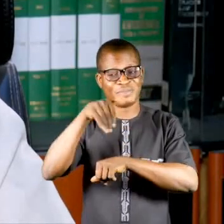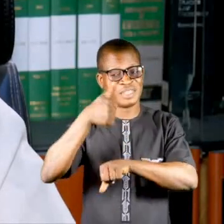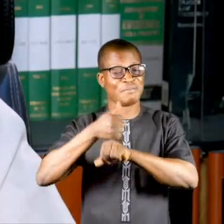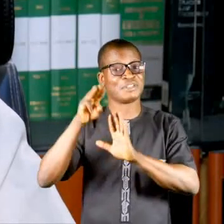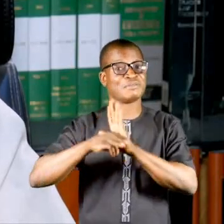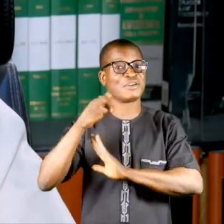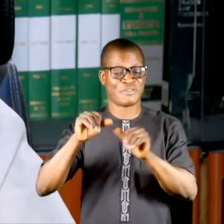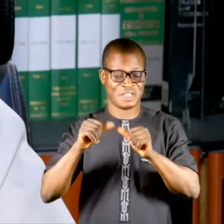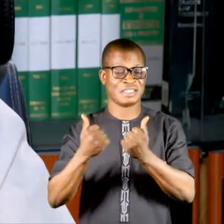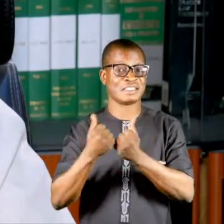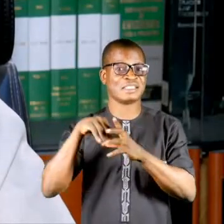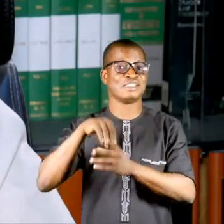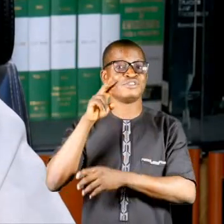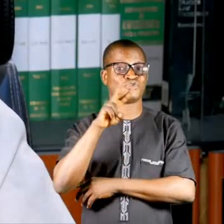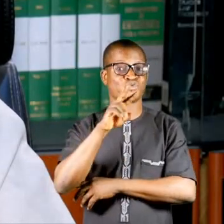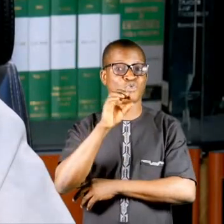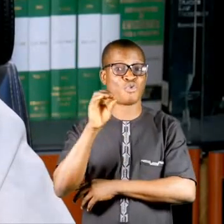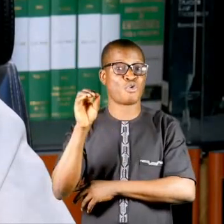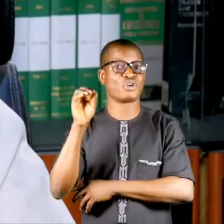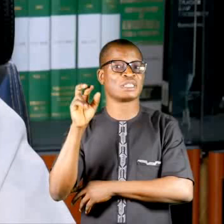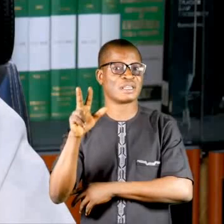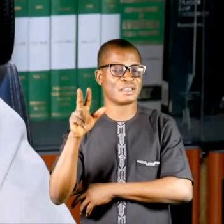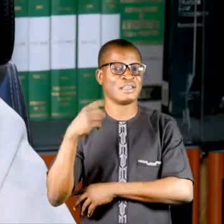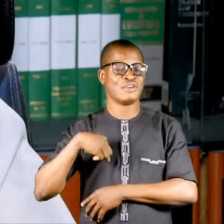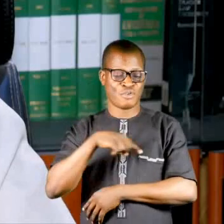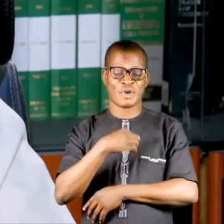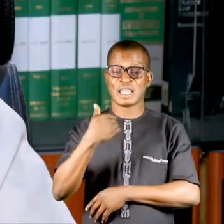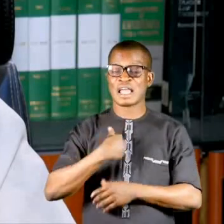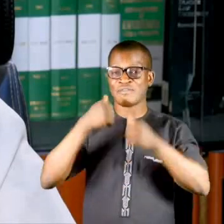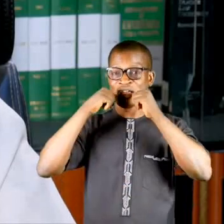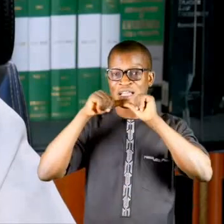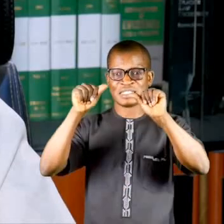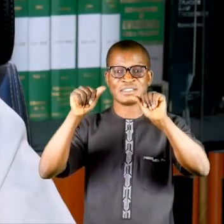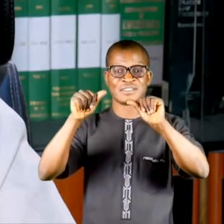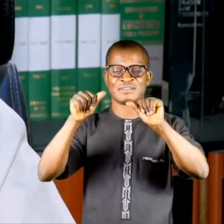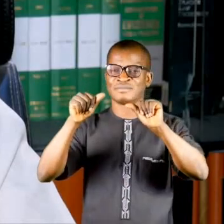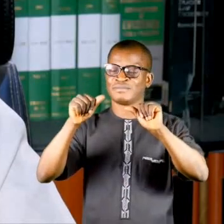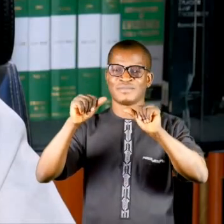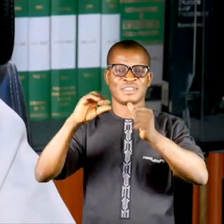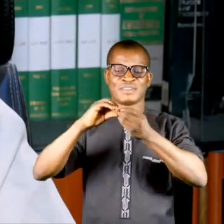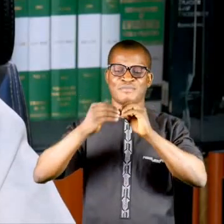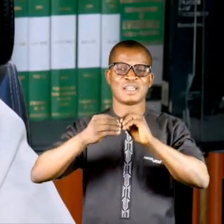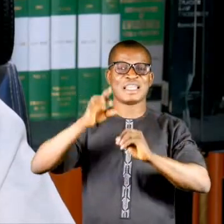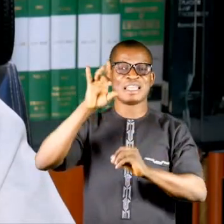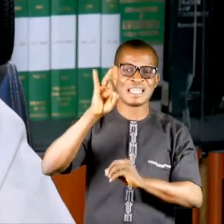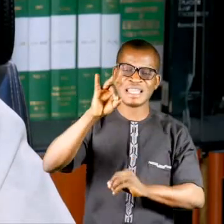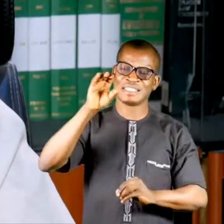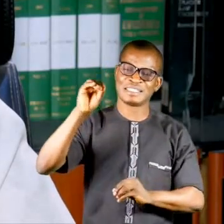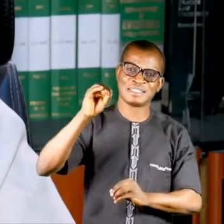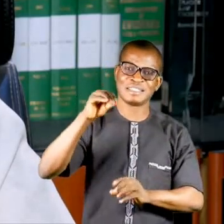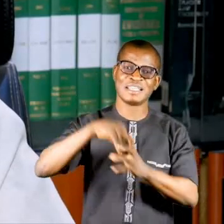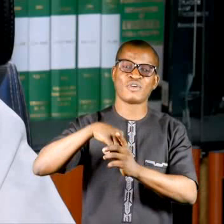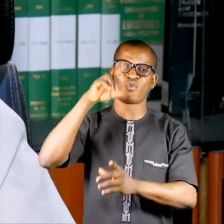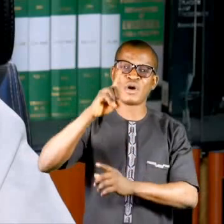since the establishment of the agency in 2003, we have achieved a record of 80